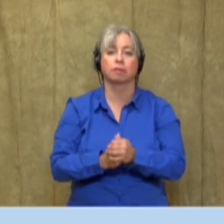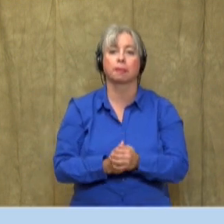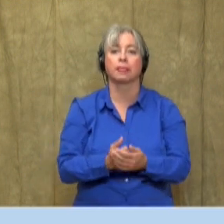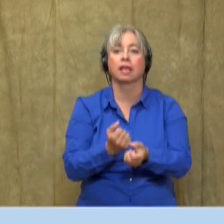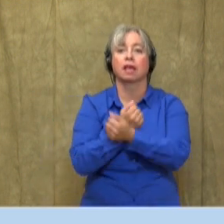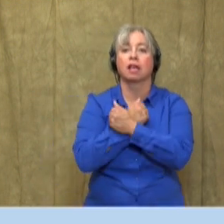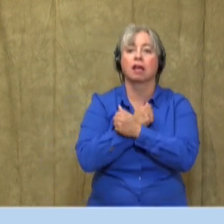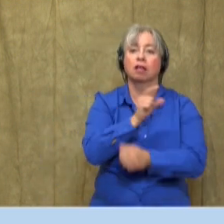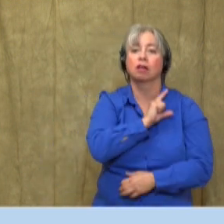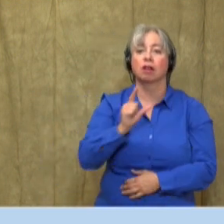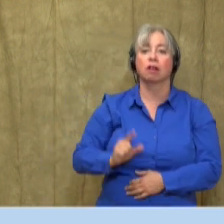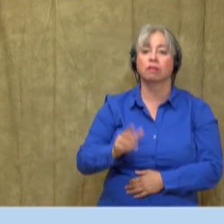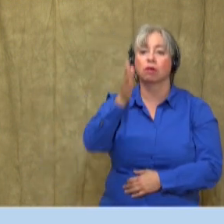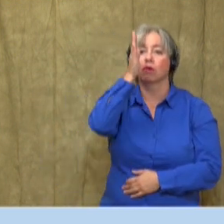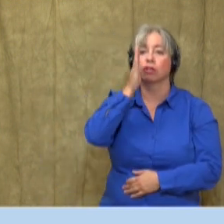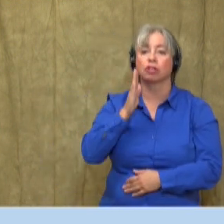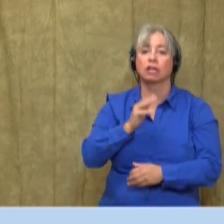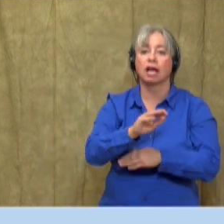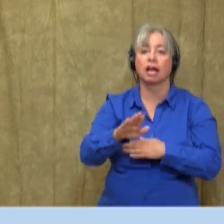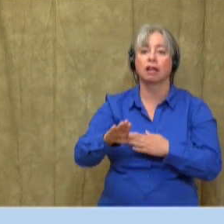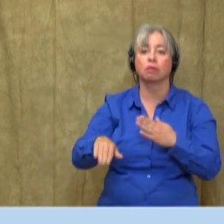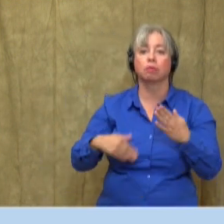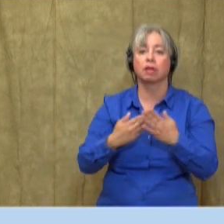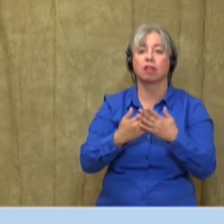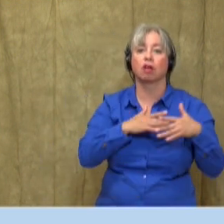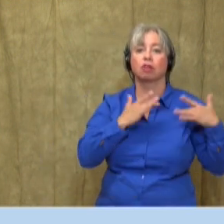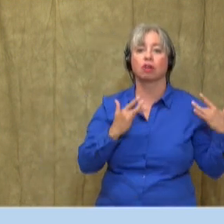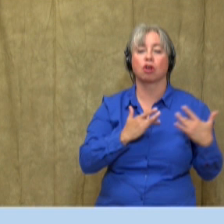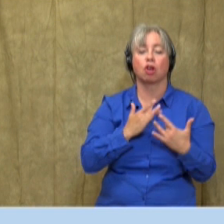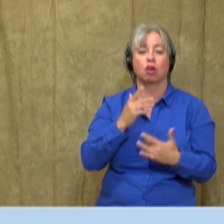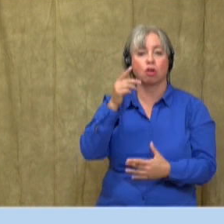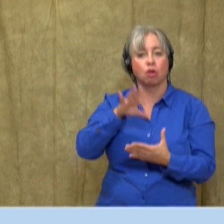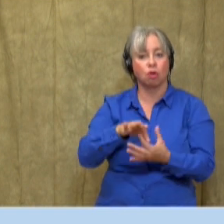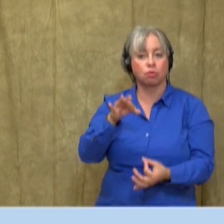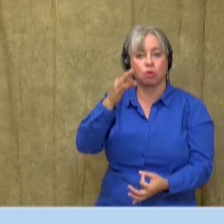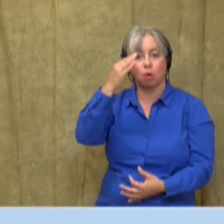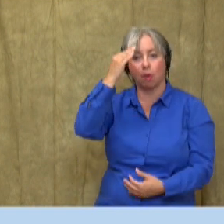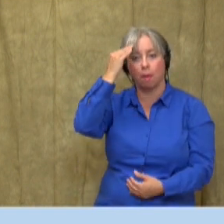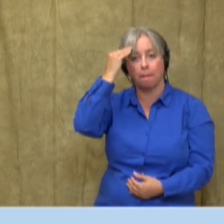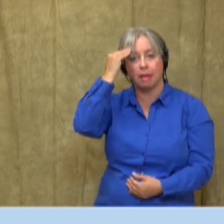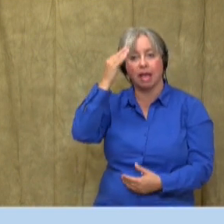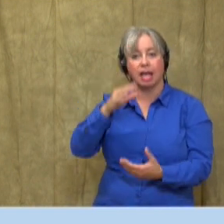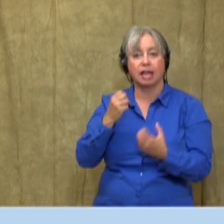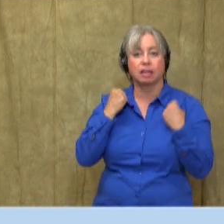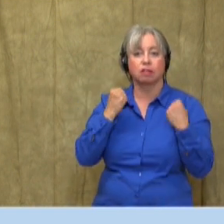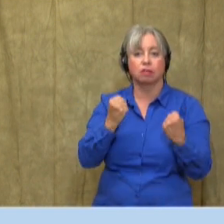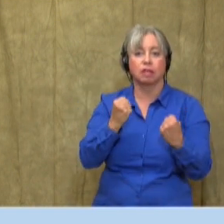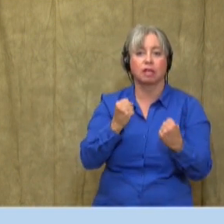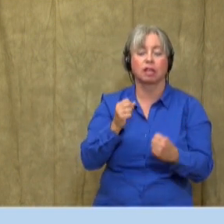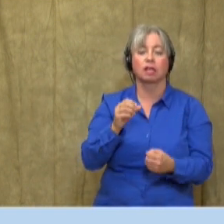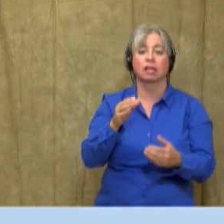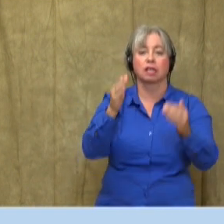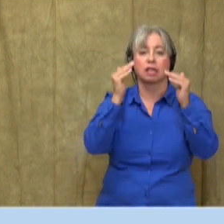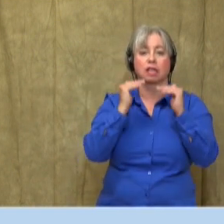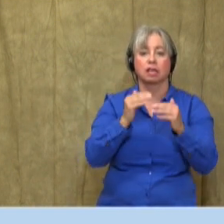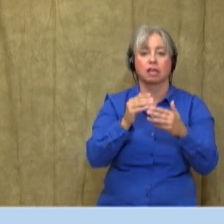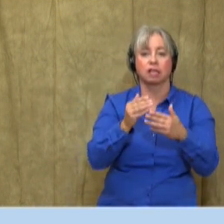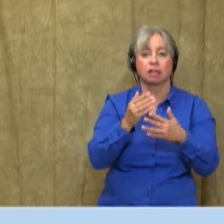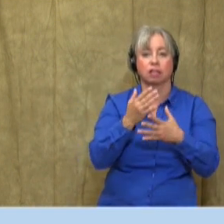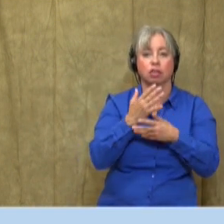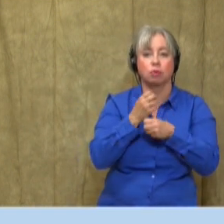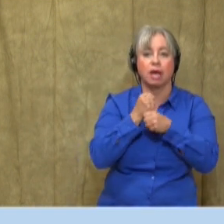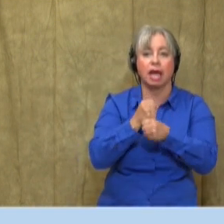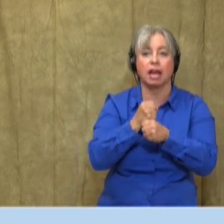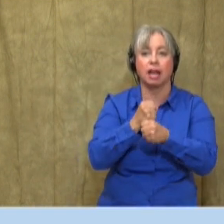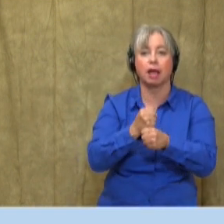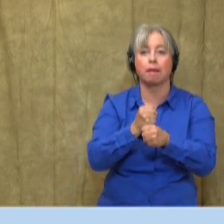and religion was very important during this time. You had to obey all the authority over you. You had to not commit injustices